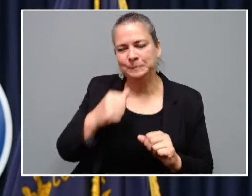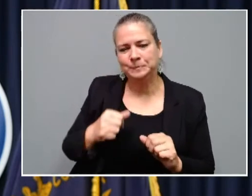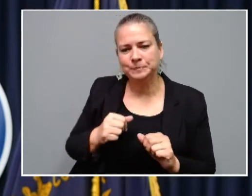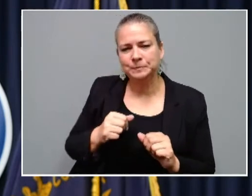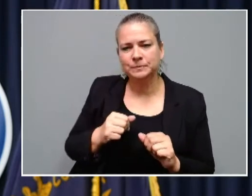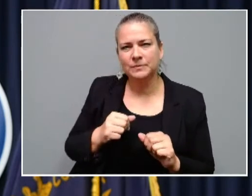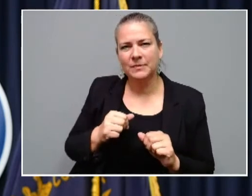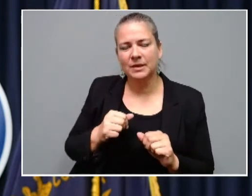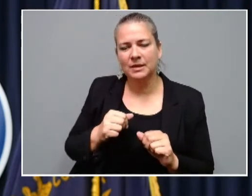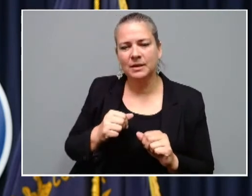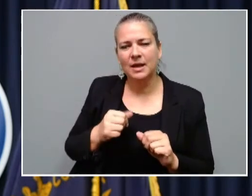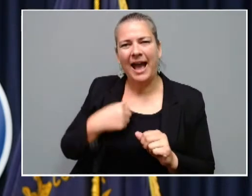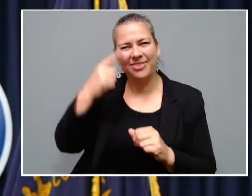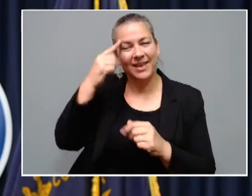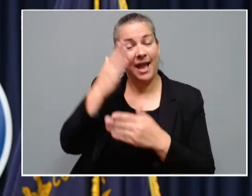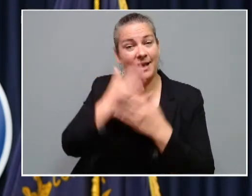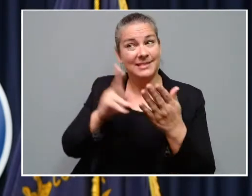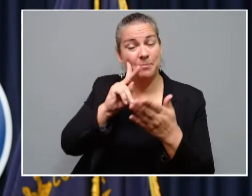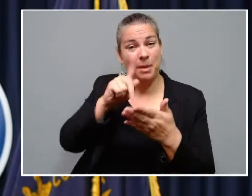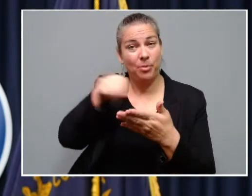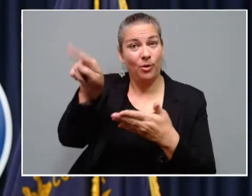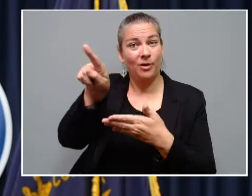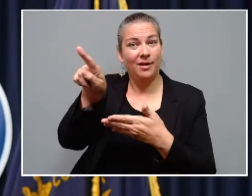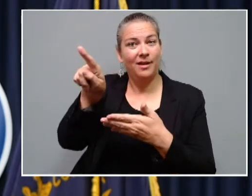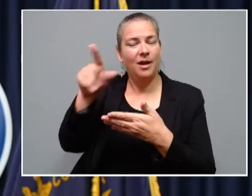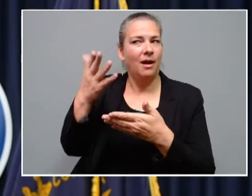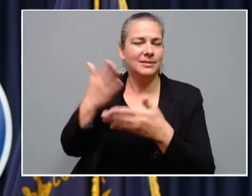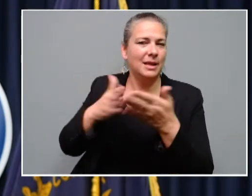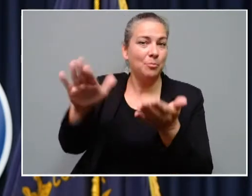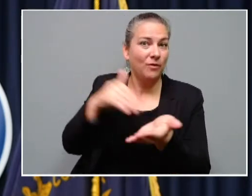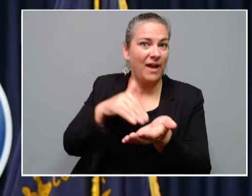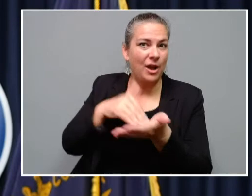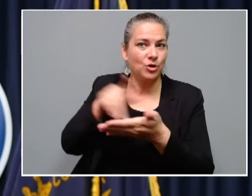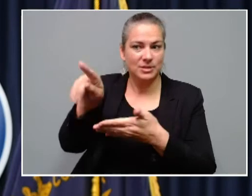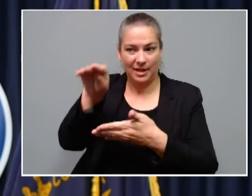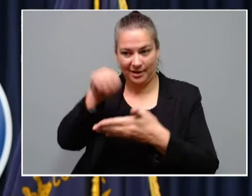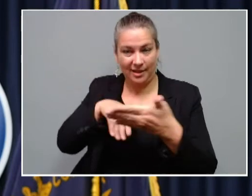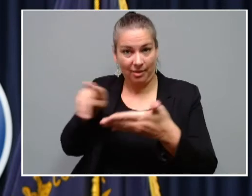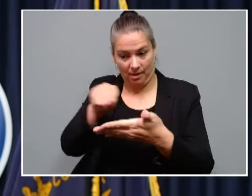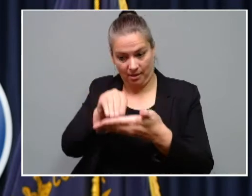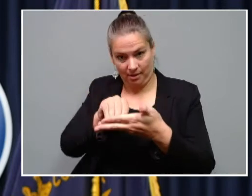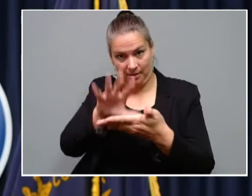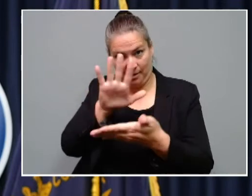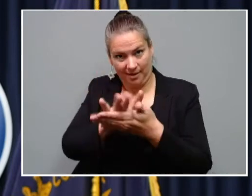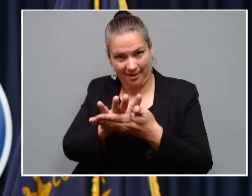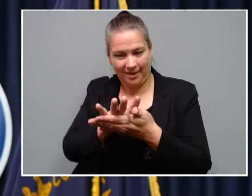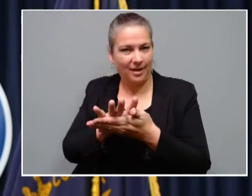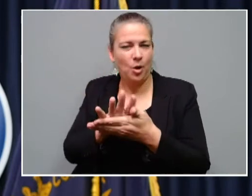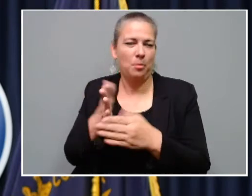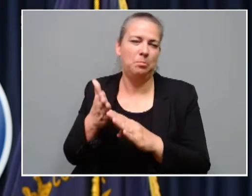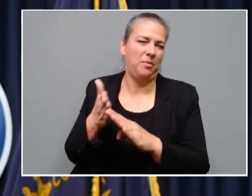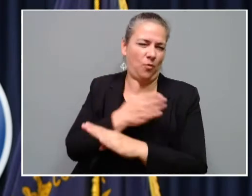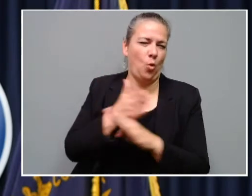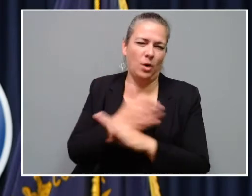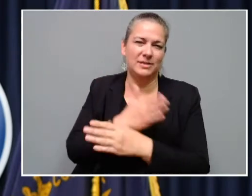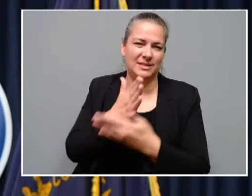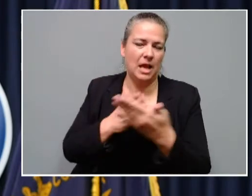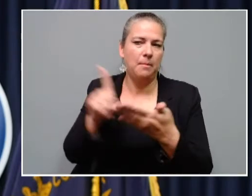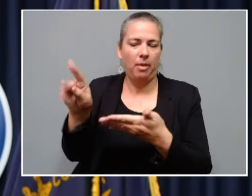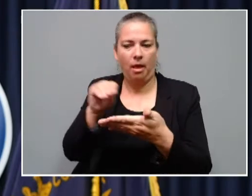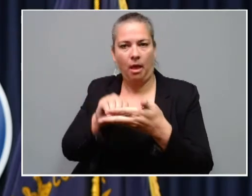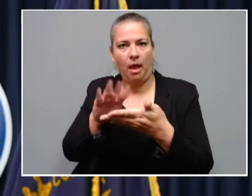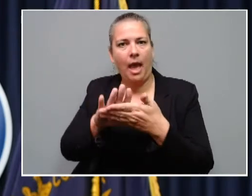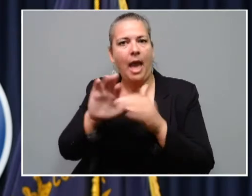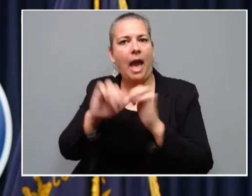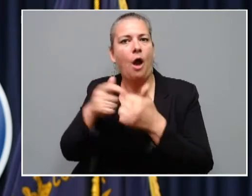out race, or some providers not be recording it, especially early on, does throw off the way that we